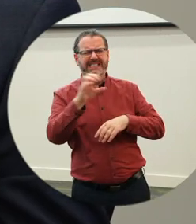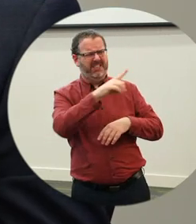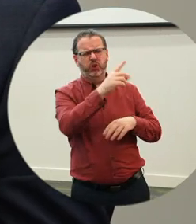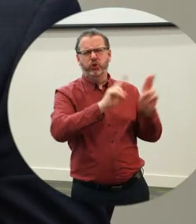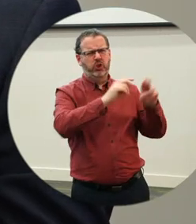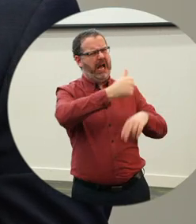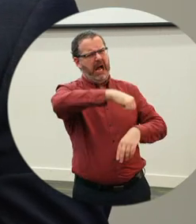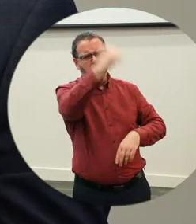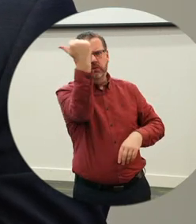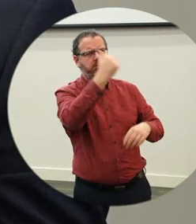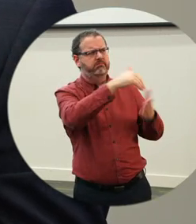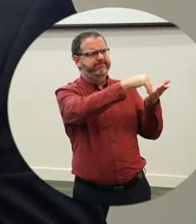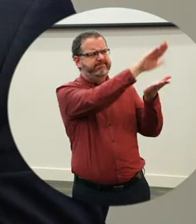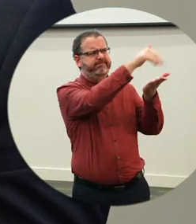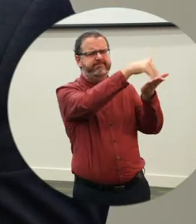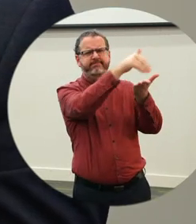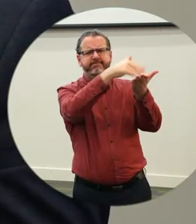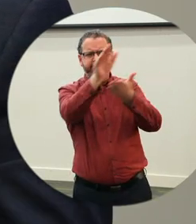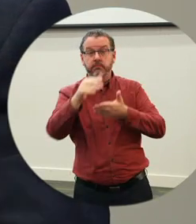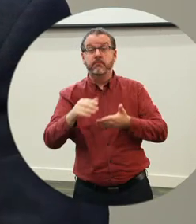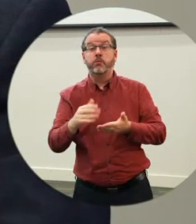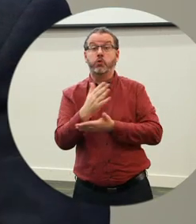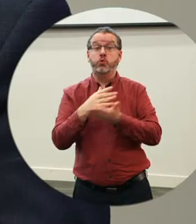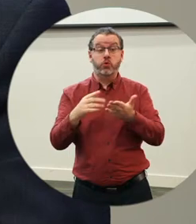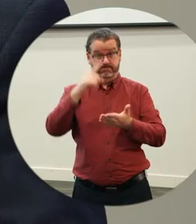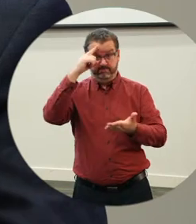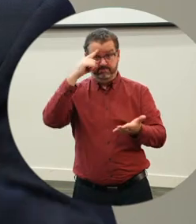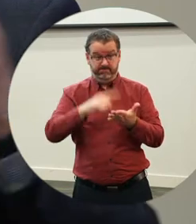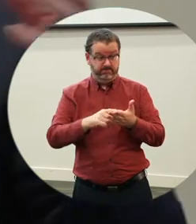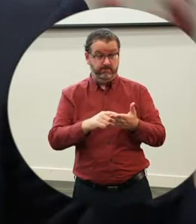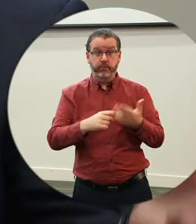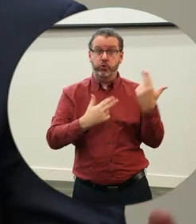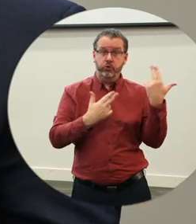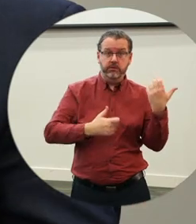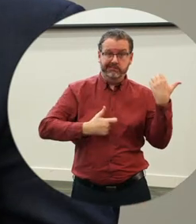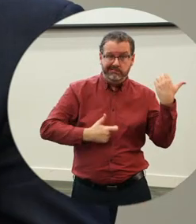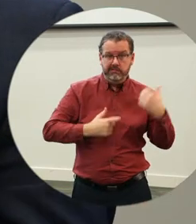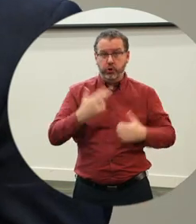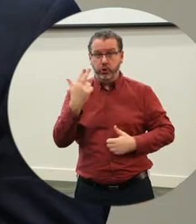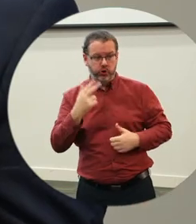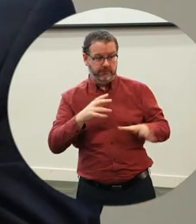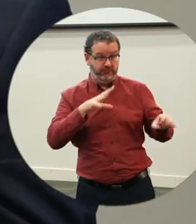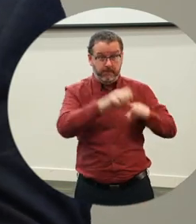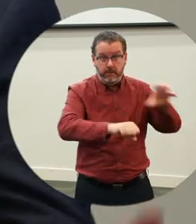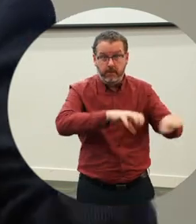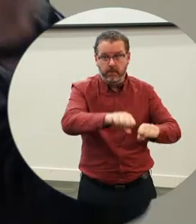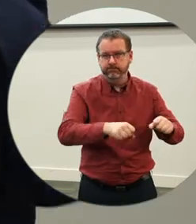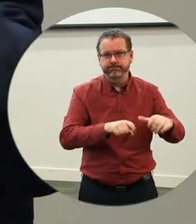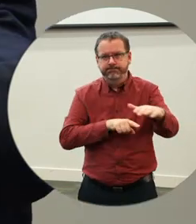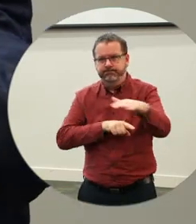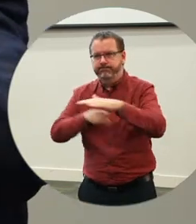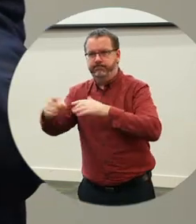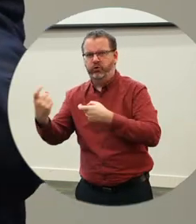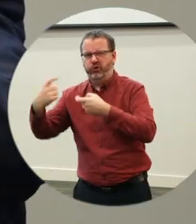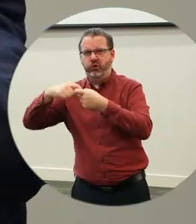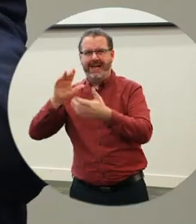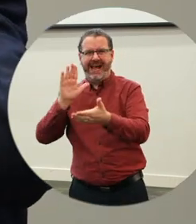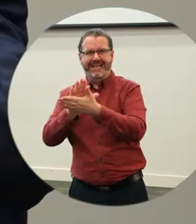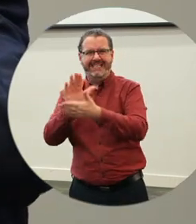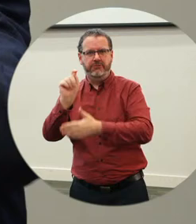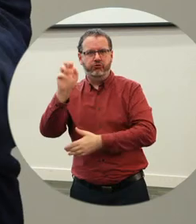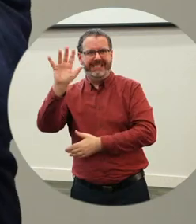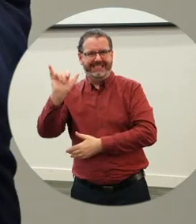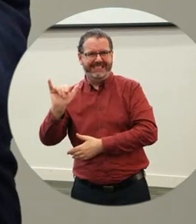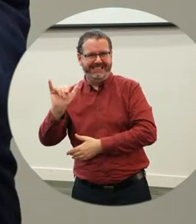and took off with a lot of weaponry to join the anti-treaty forces. The commissioner,